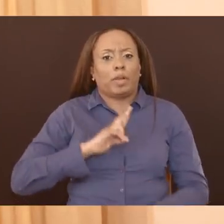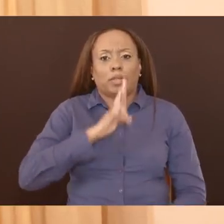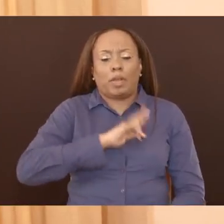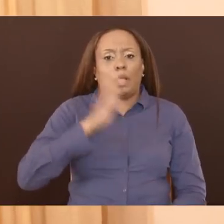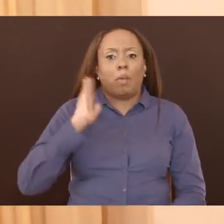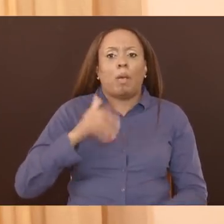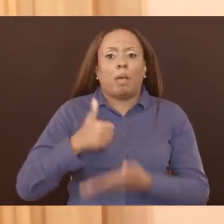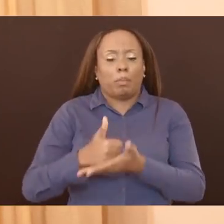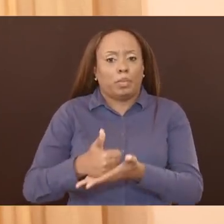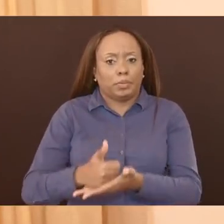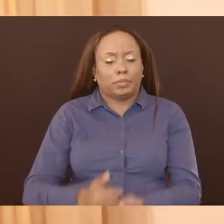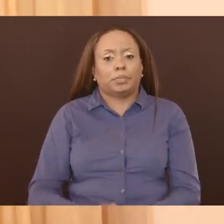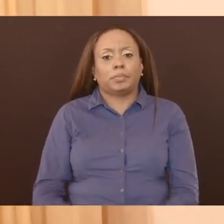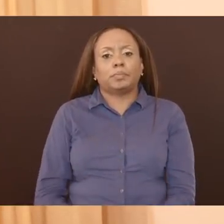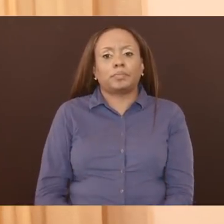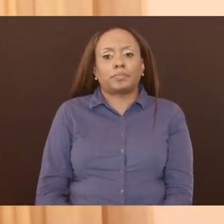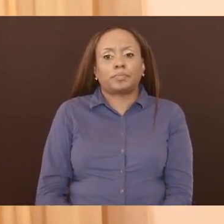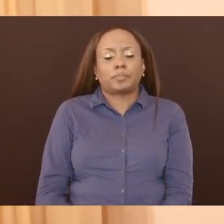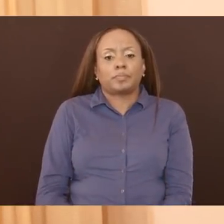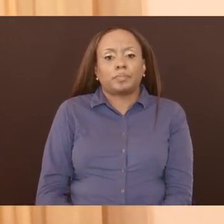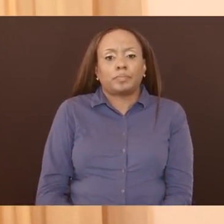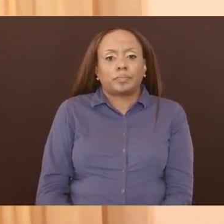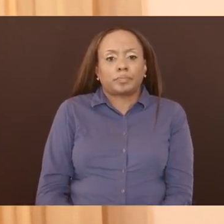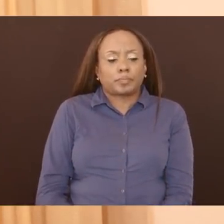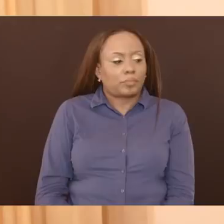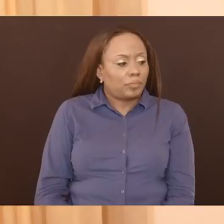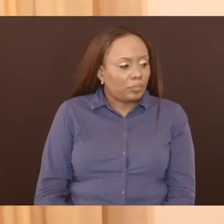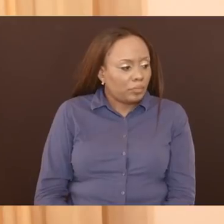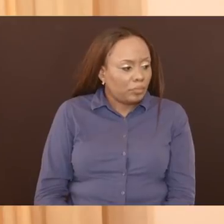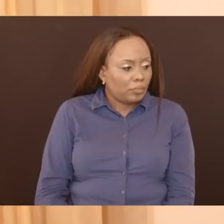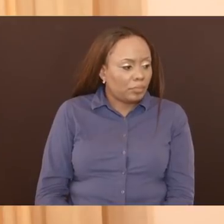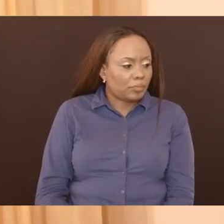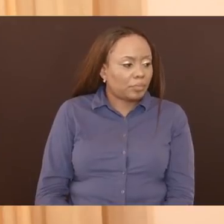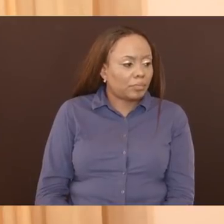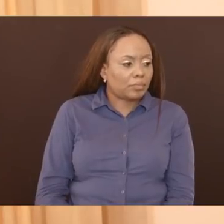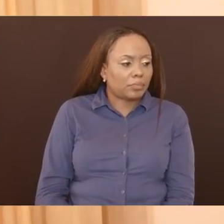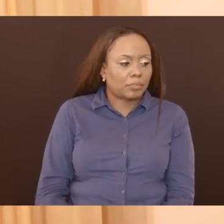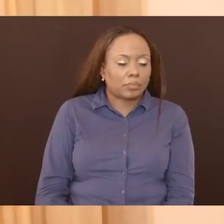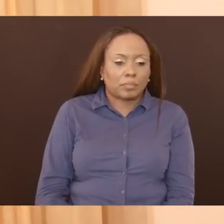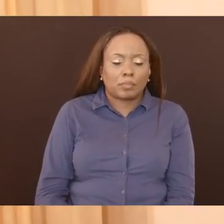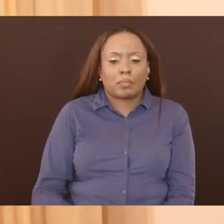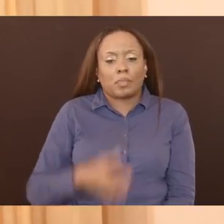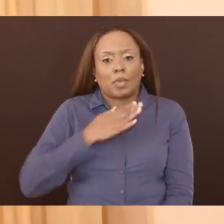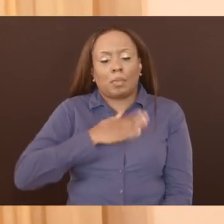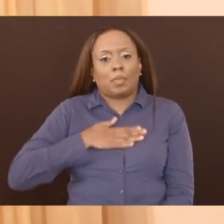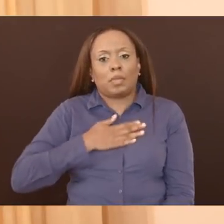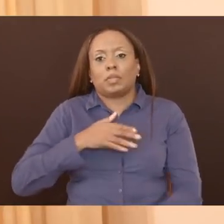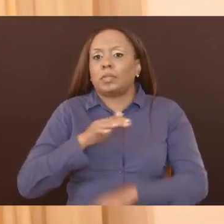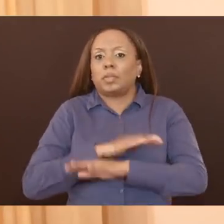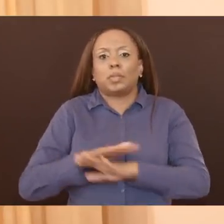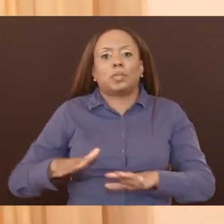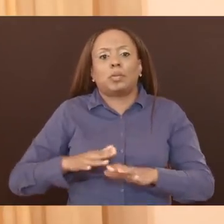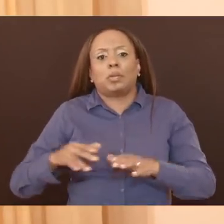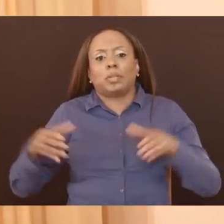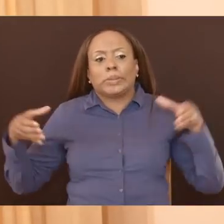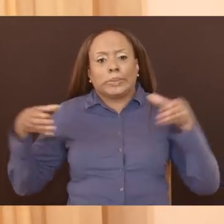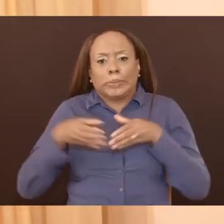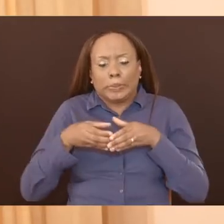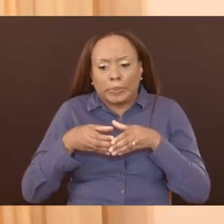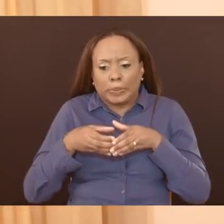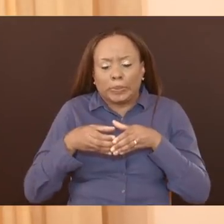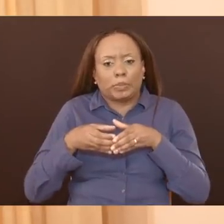there. Wherever possible, we're asking people to remember, don't gather, especially for the next